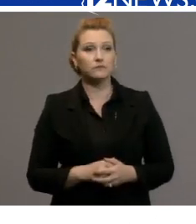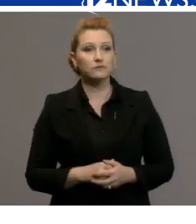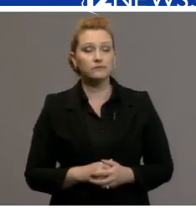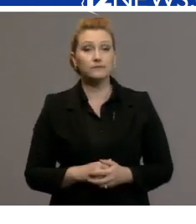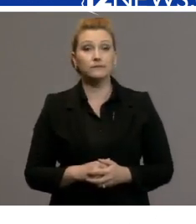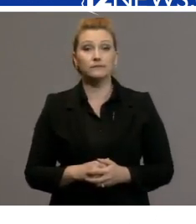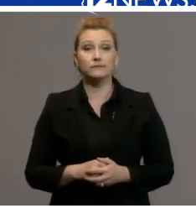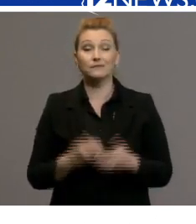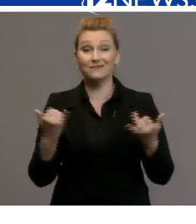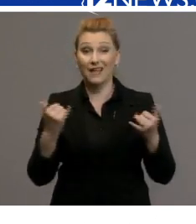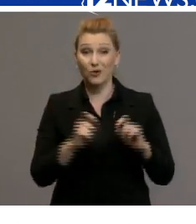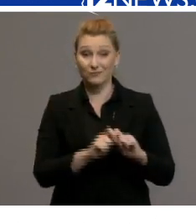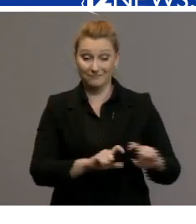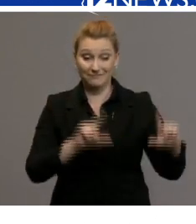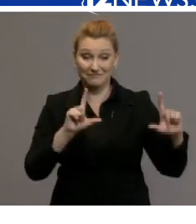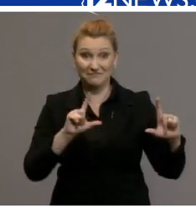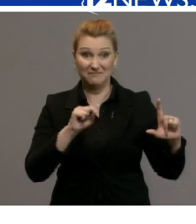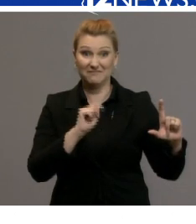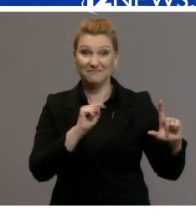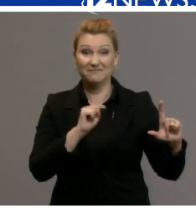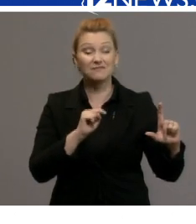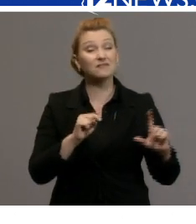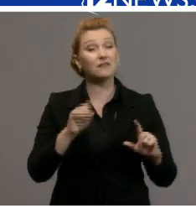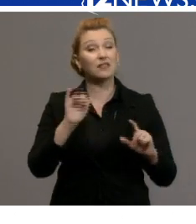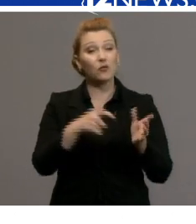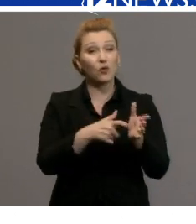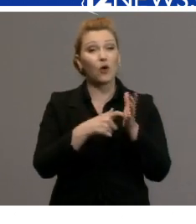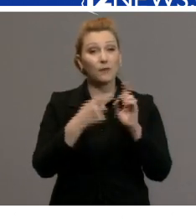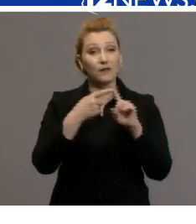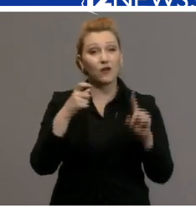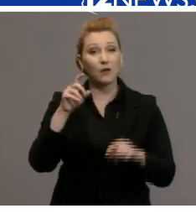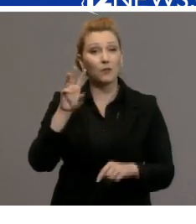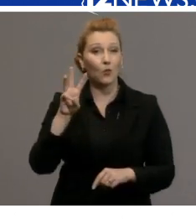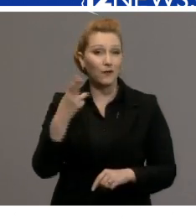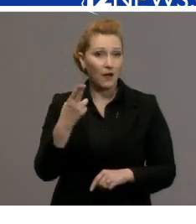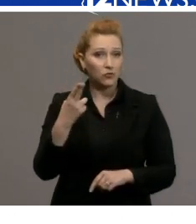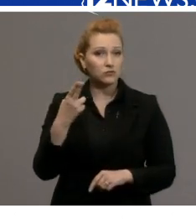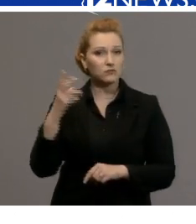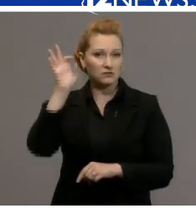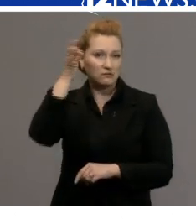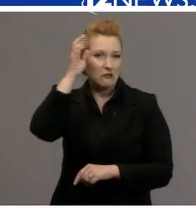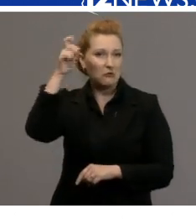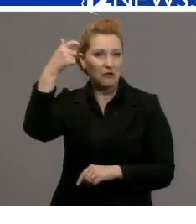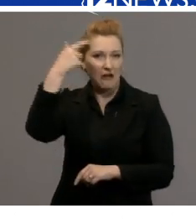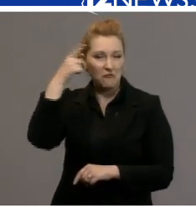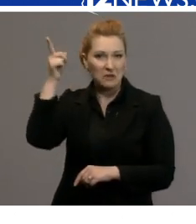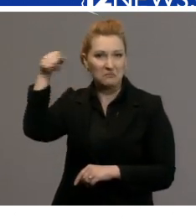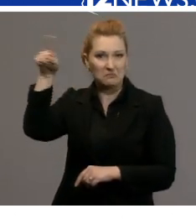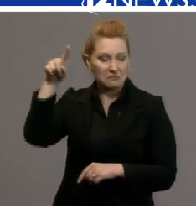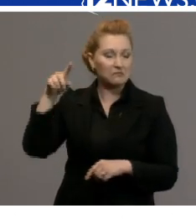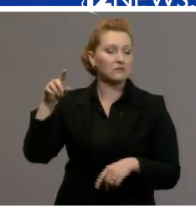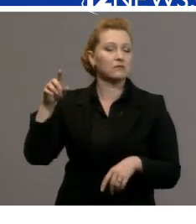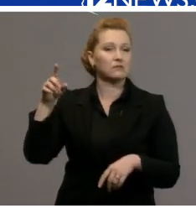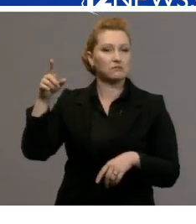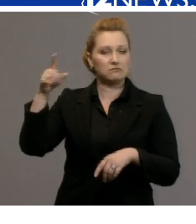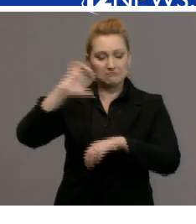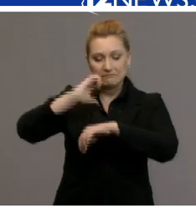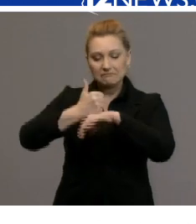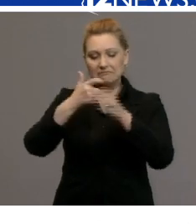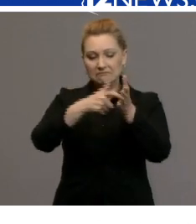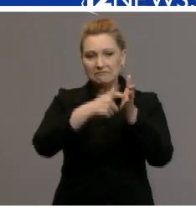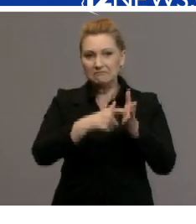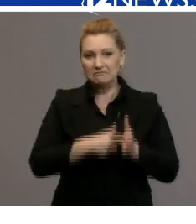Disease Control, along with the federal partners, put this together. It's the symptoms, cases,